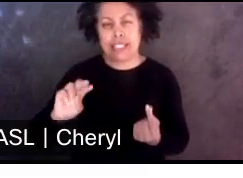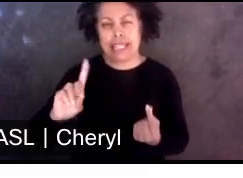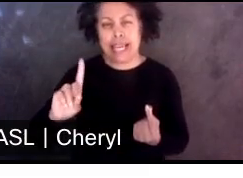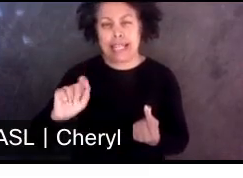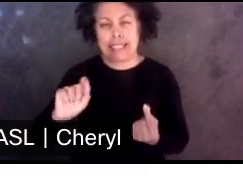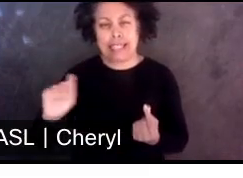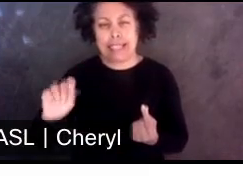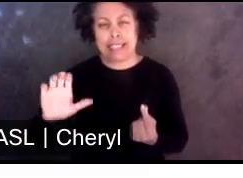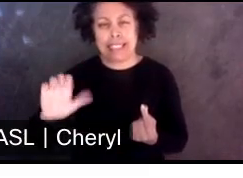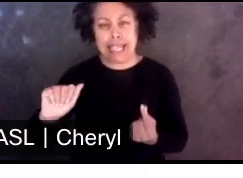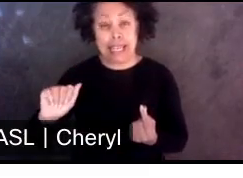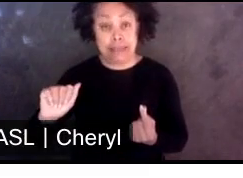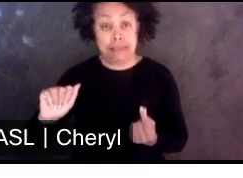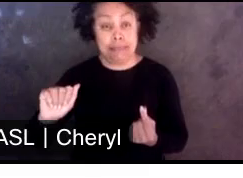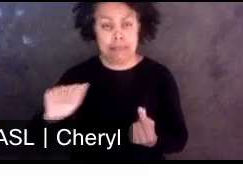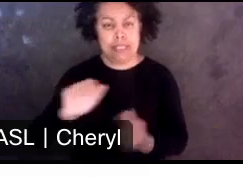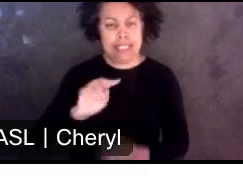native-land.ca. Again, that's